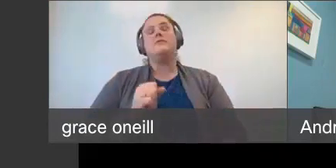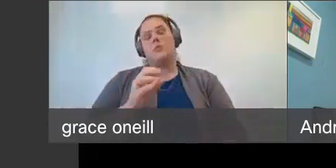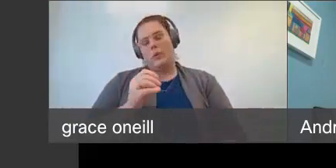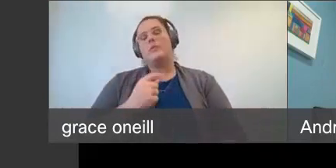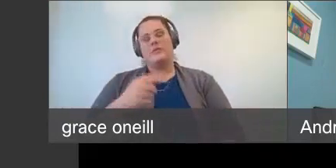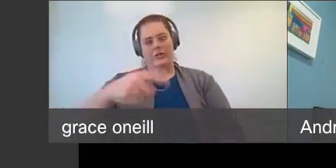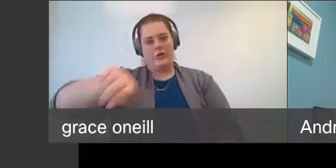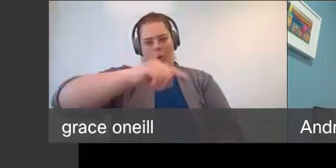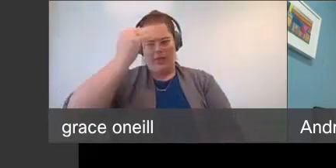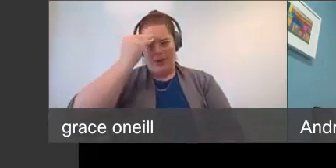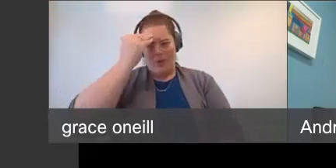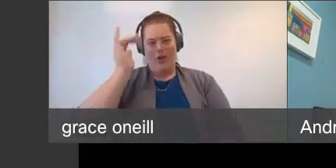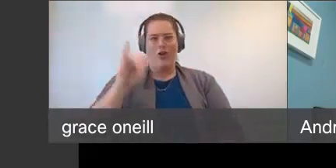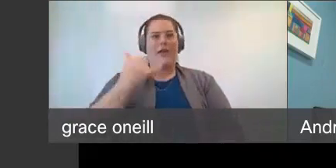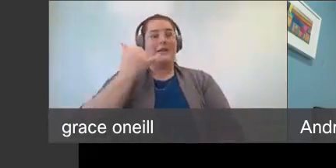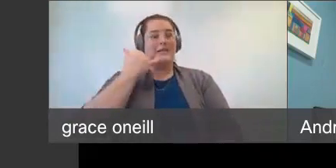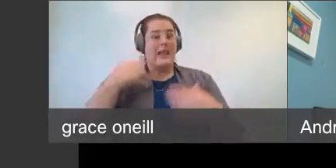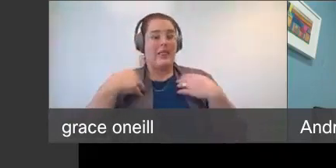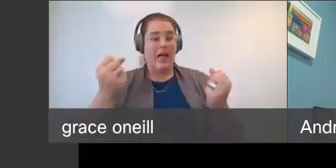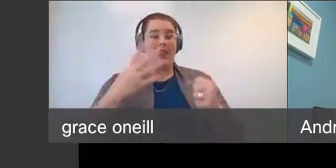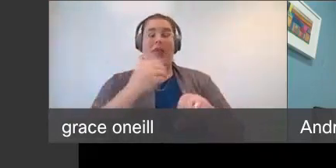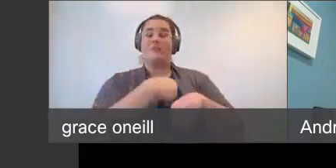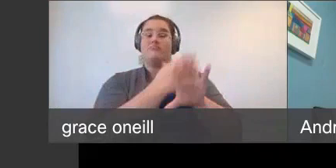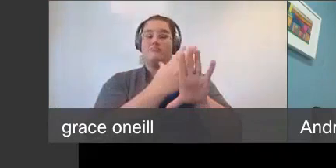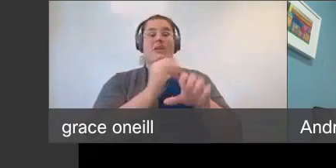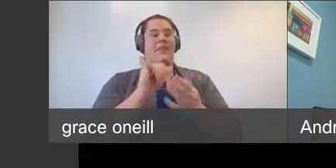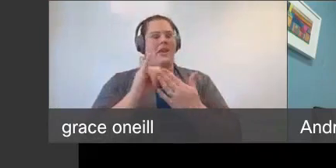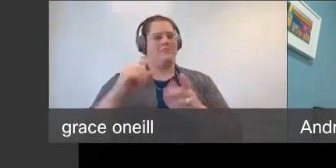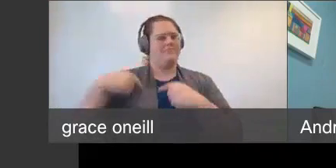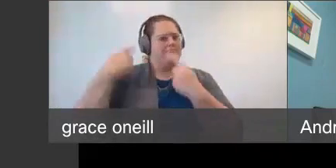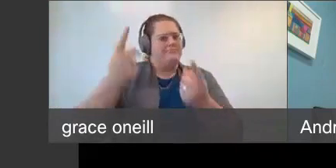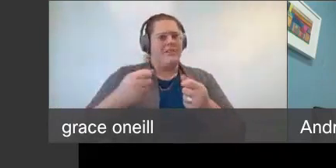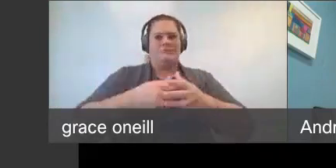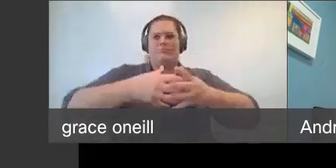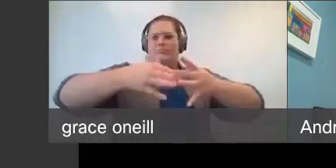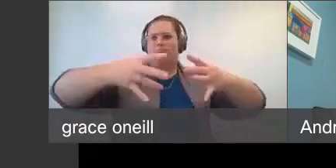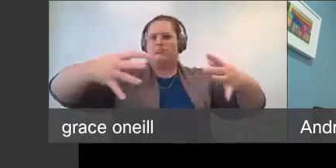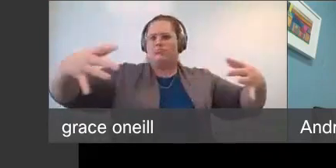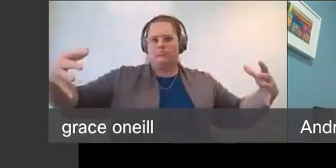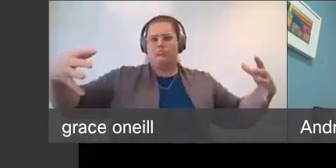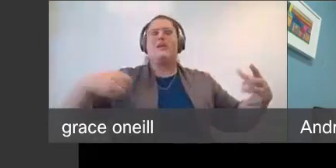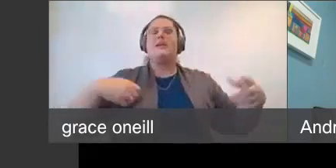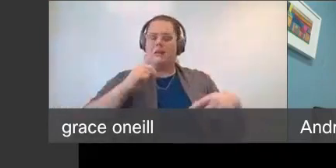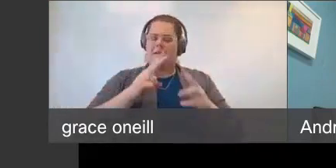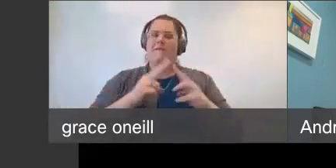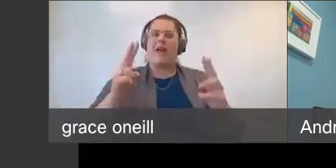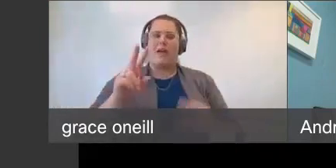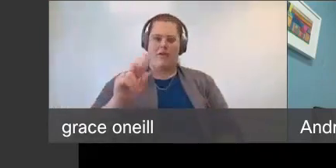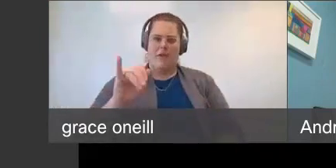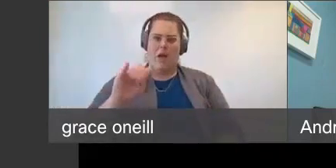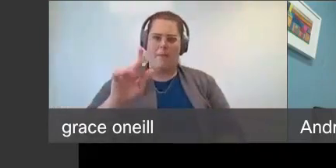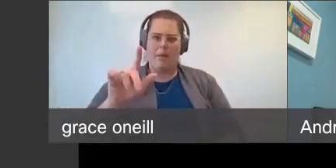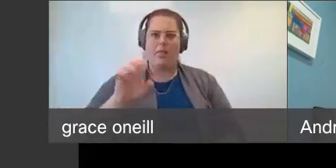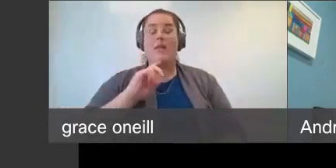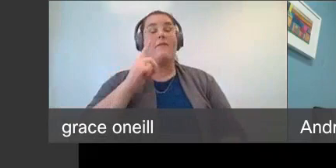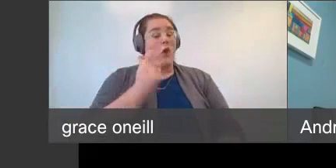has been widely adopted in a viable means of delivering healthcare. We argue that having telehealth for individuals with IDD